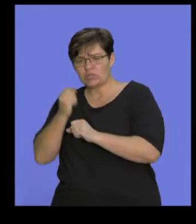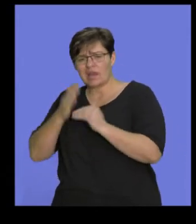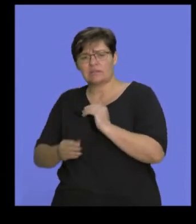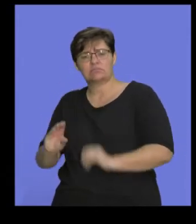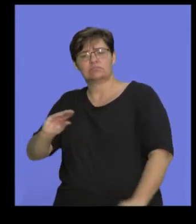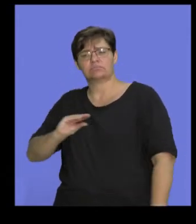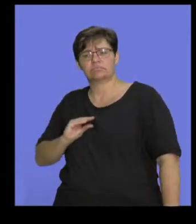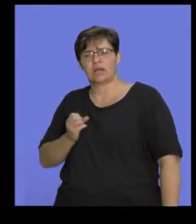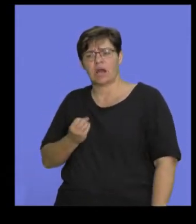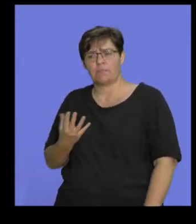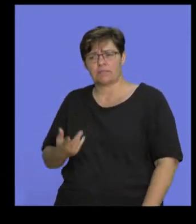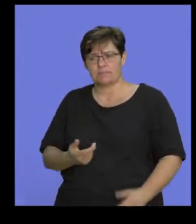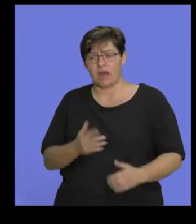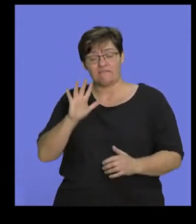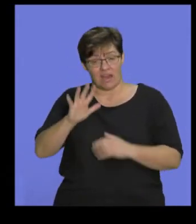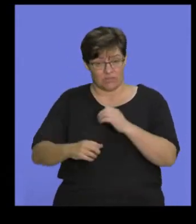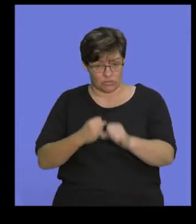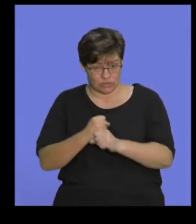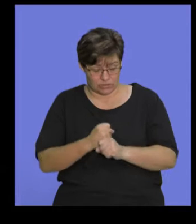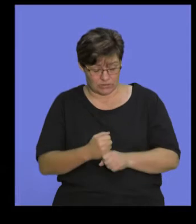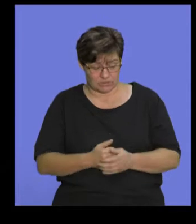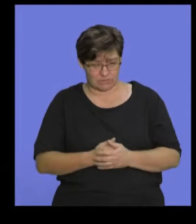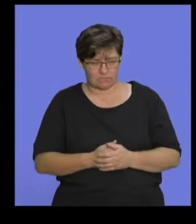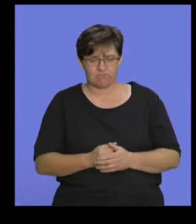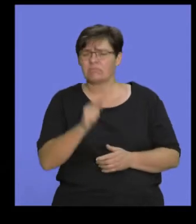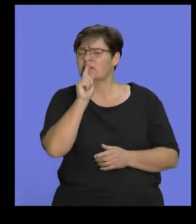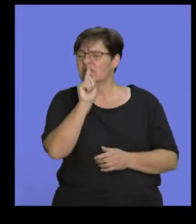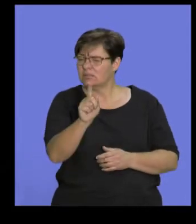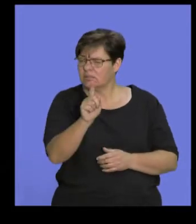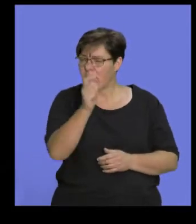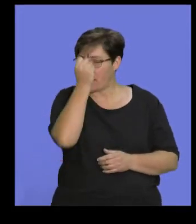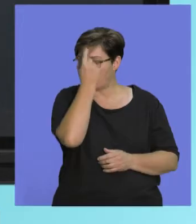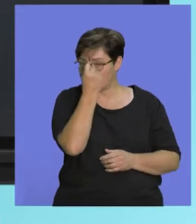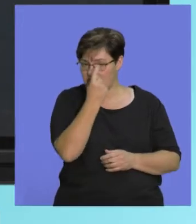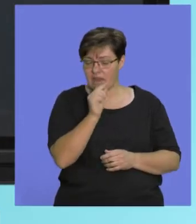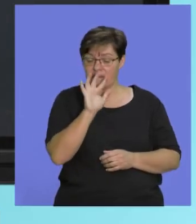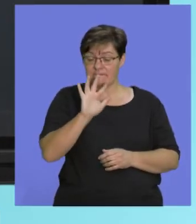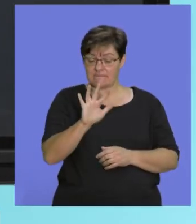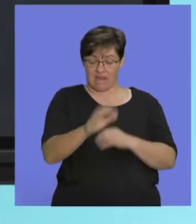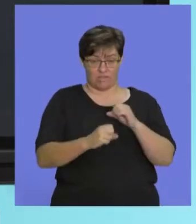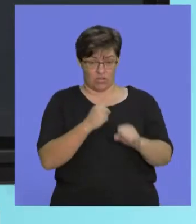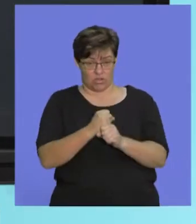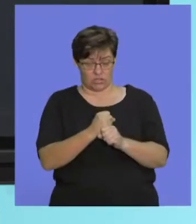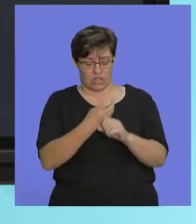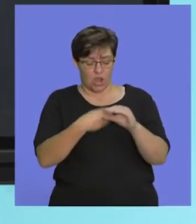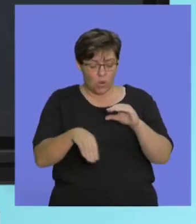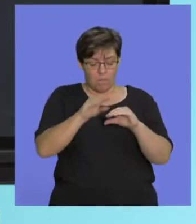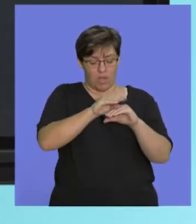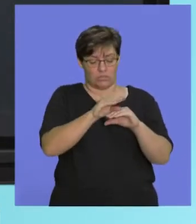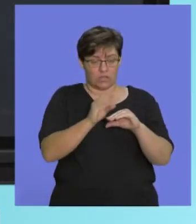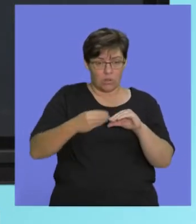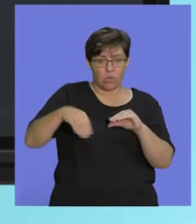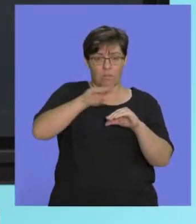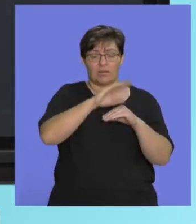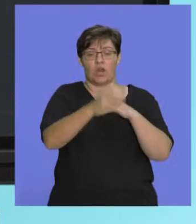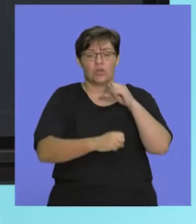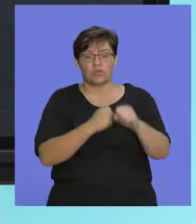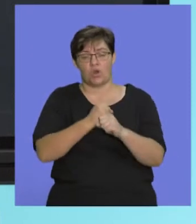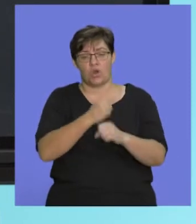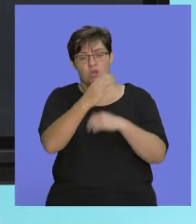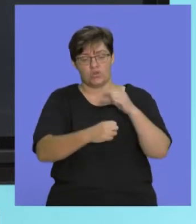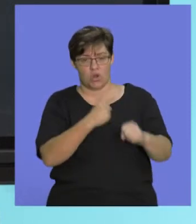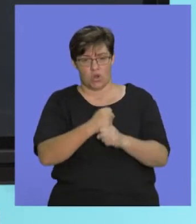annually, quarterly, and monthly? Now understand something. If it's 5 years and it's compounded